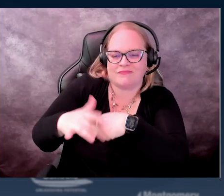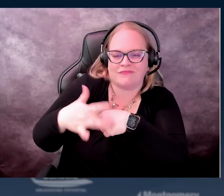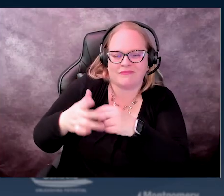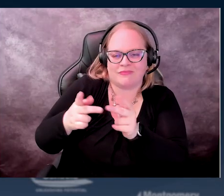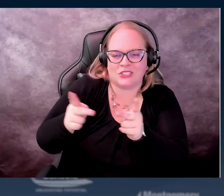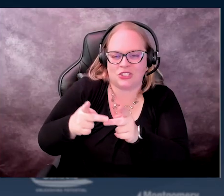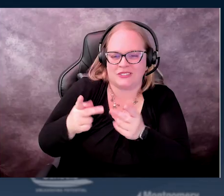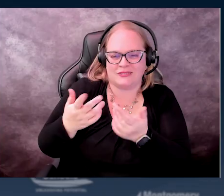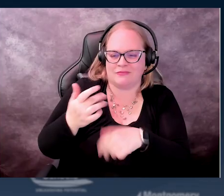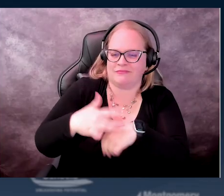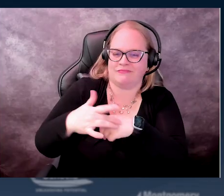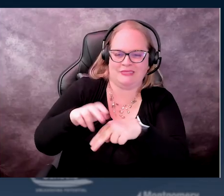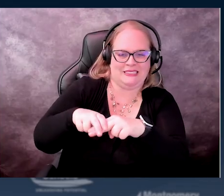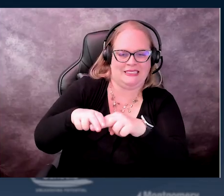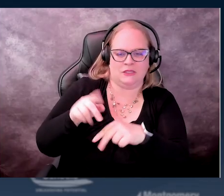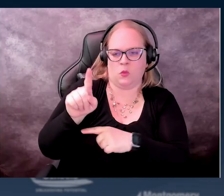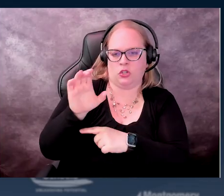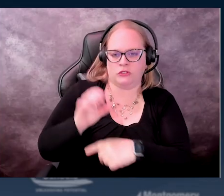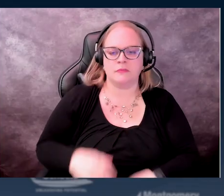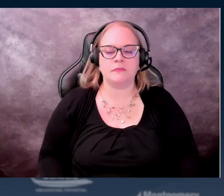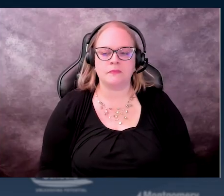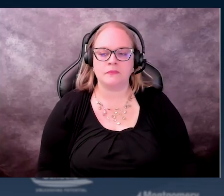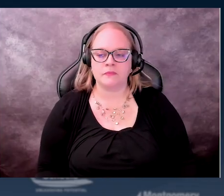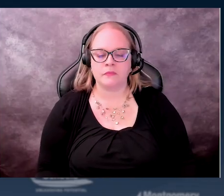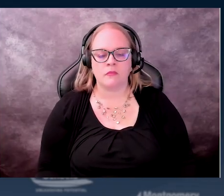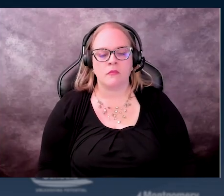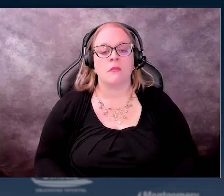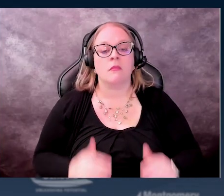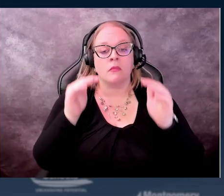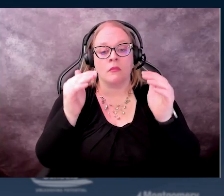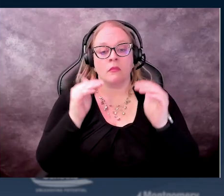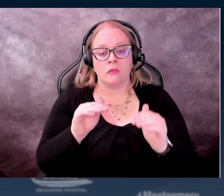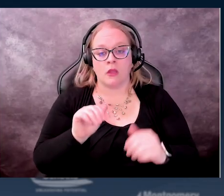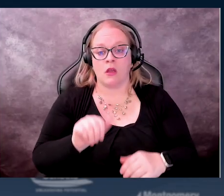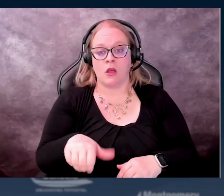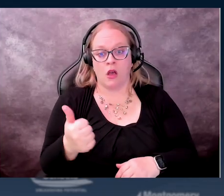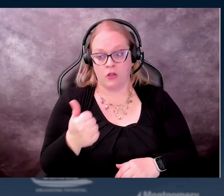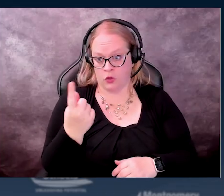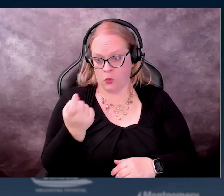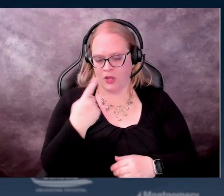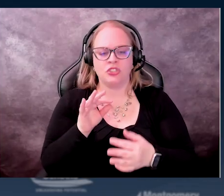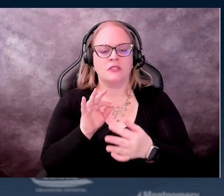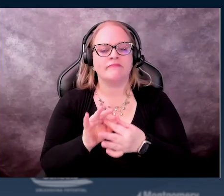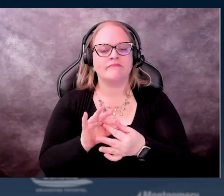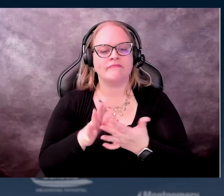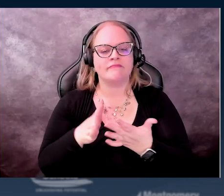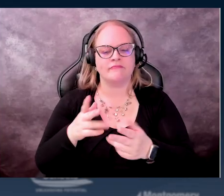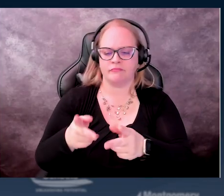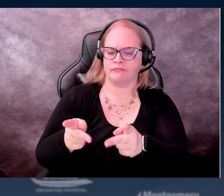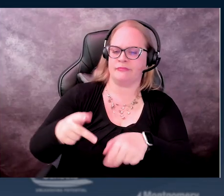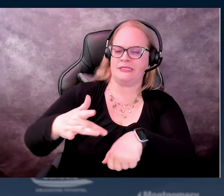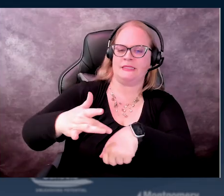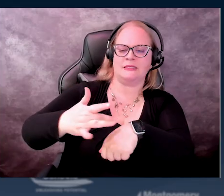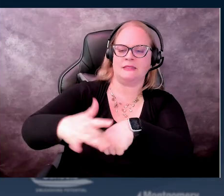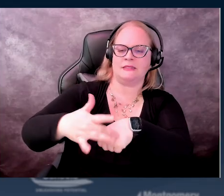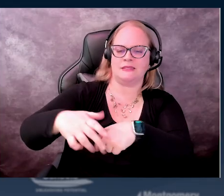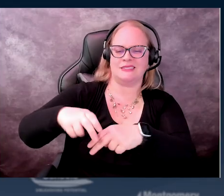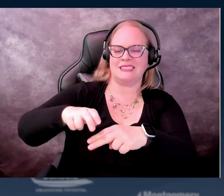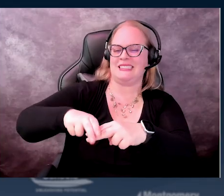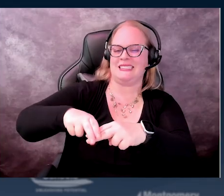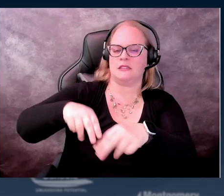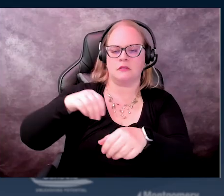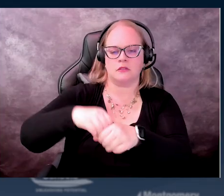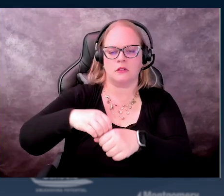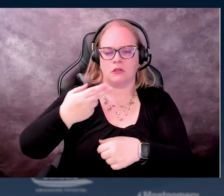So there's a question about seats and are we reserving seats for local students? So in our current model with our